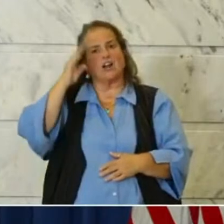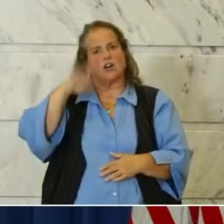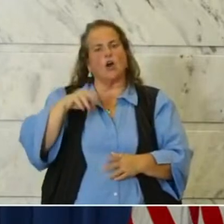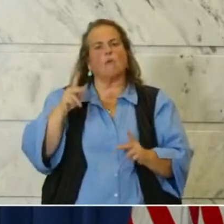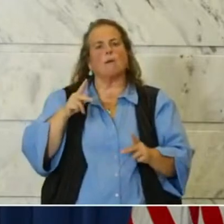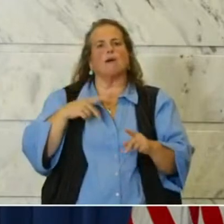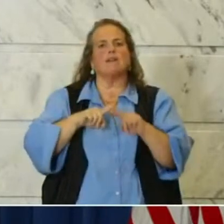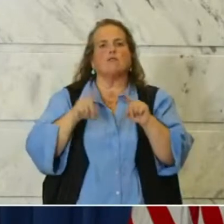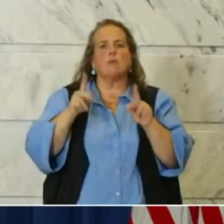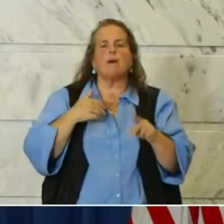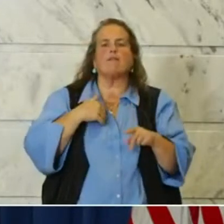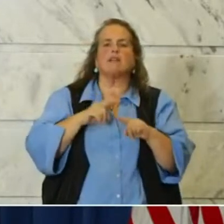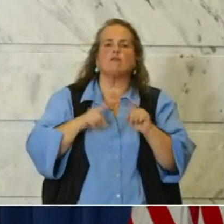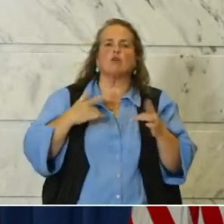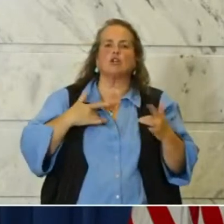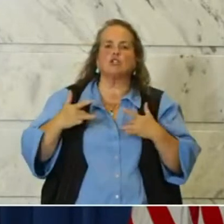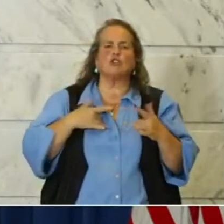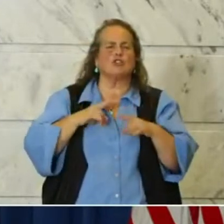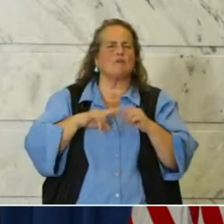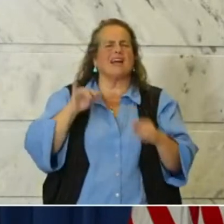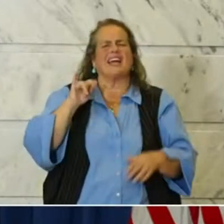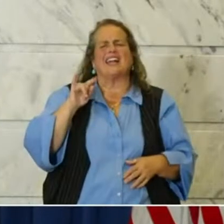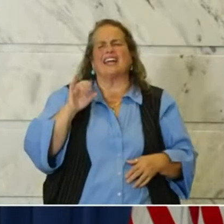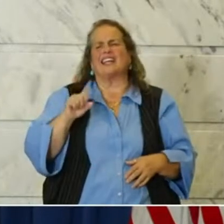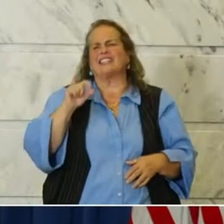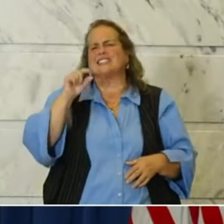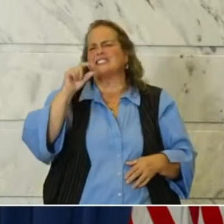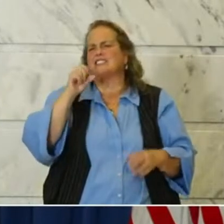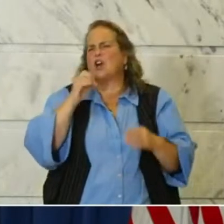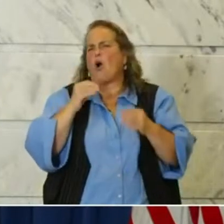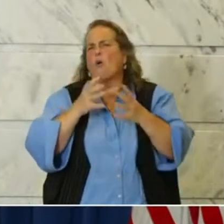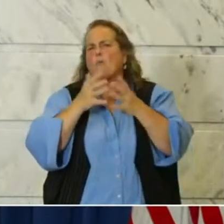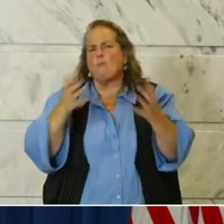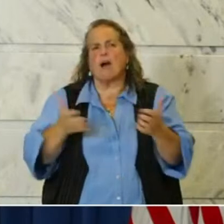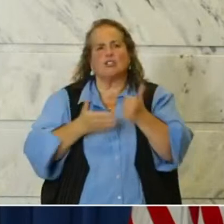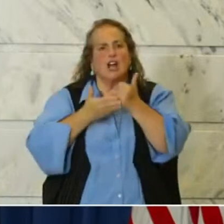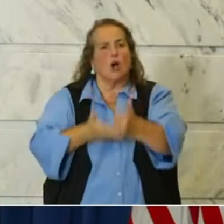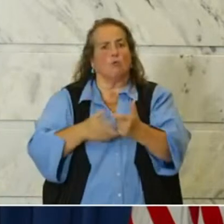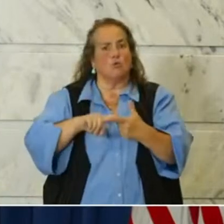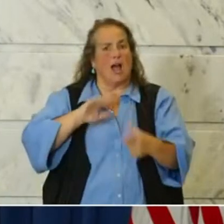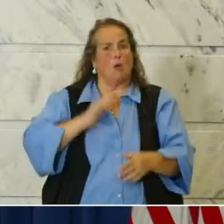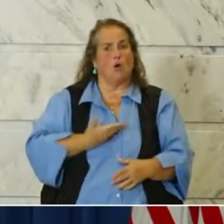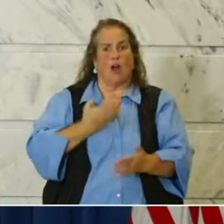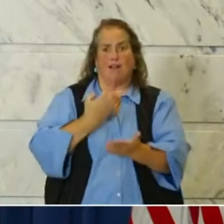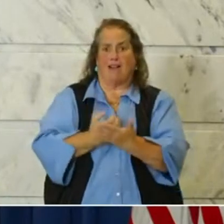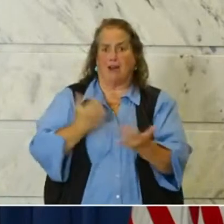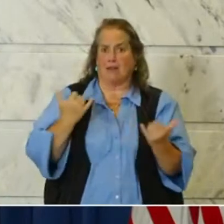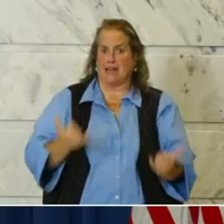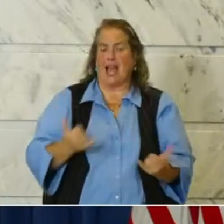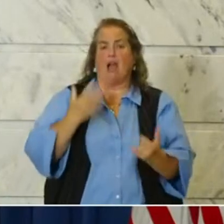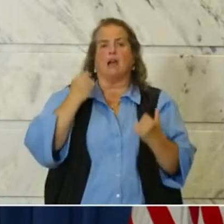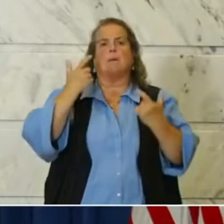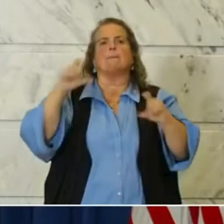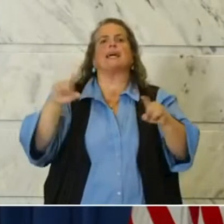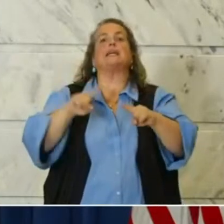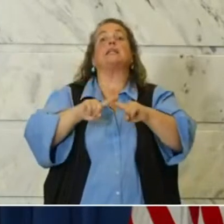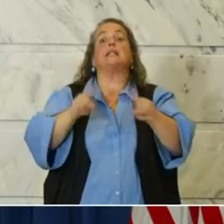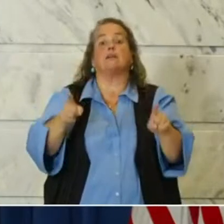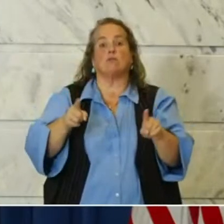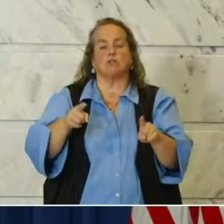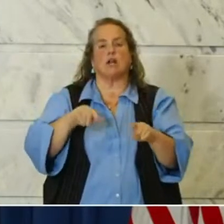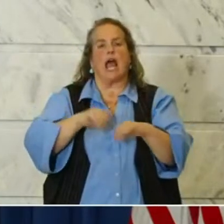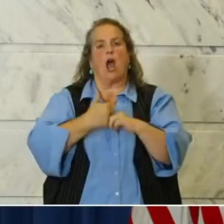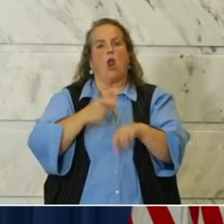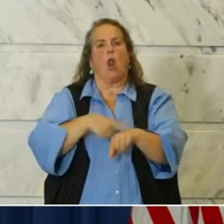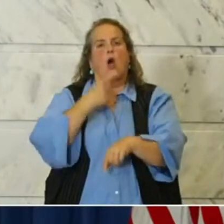some concerns with it. It is of such significant help to our economy right now. It is also going to be a huge difference in how long we want